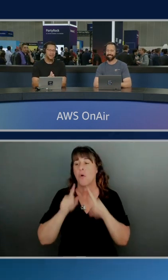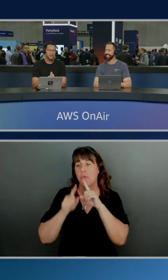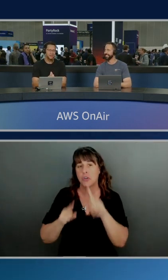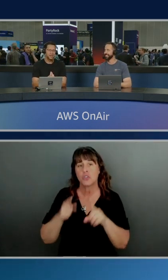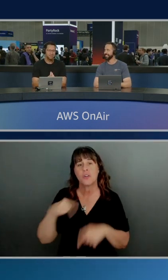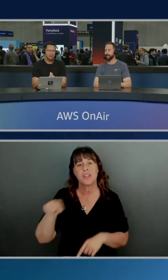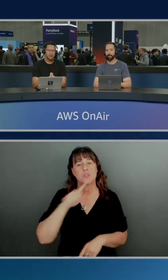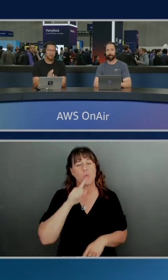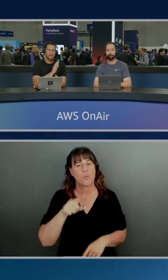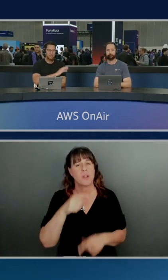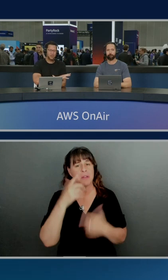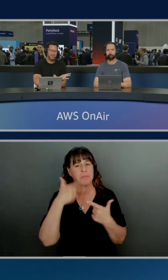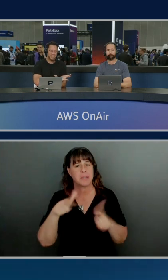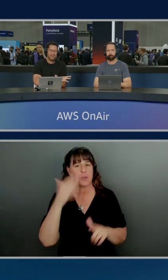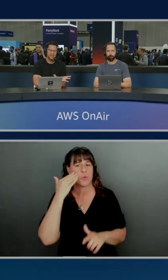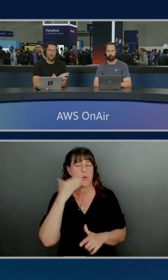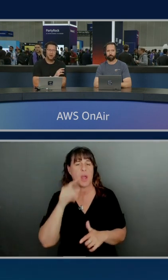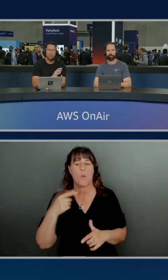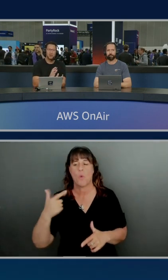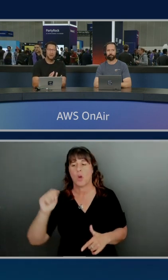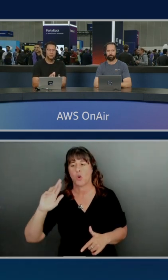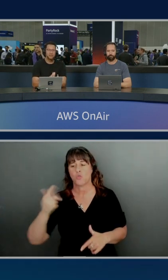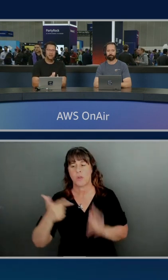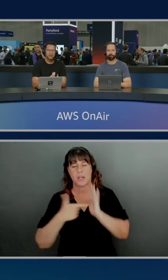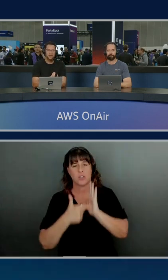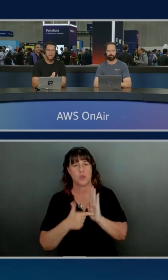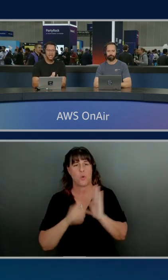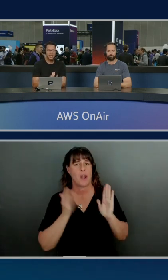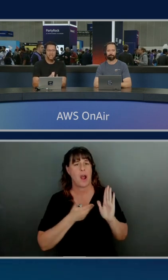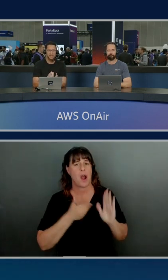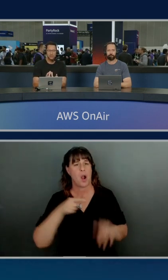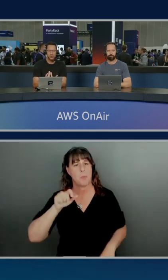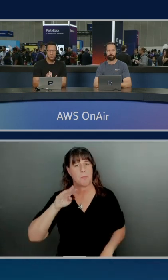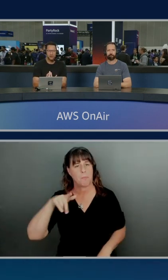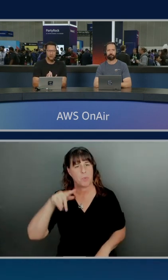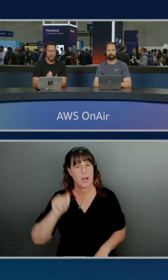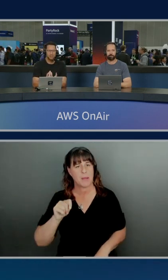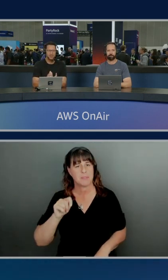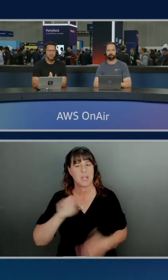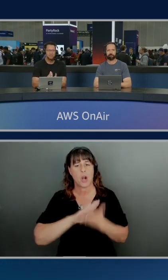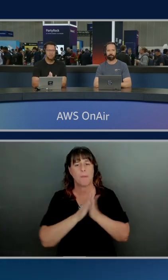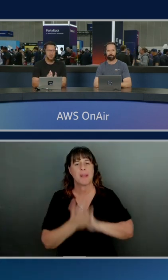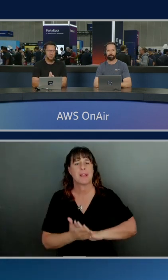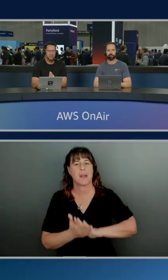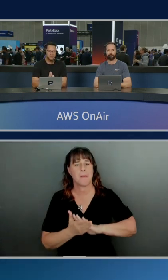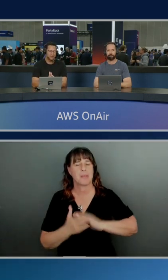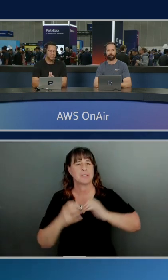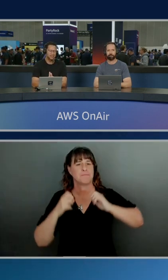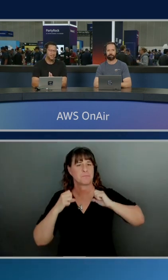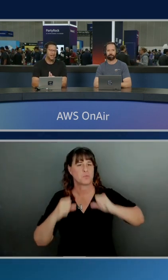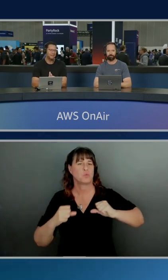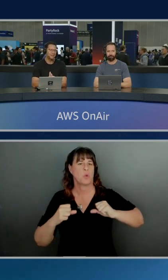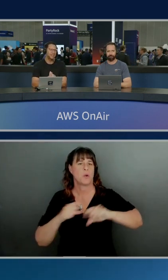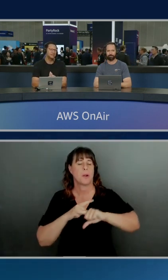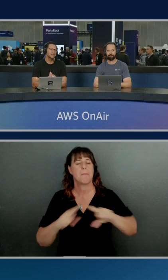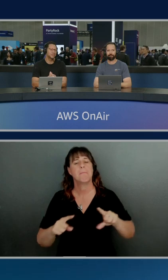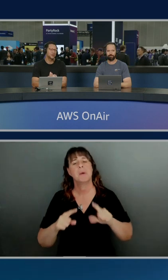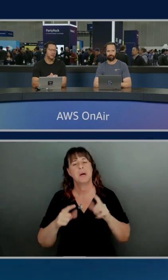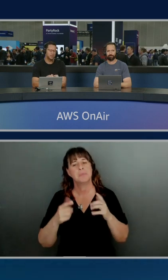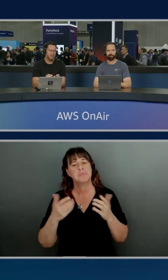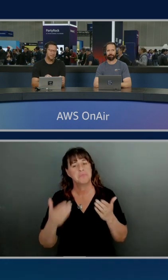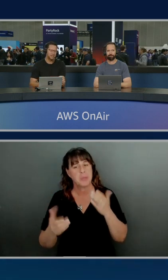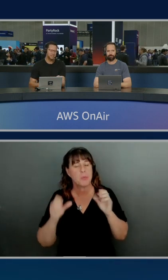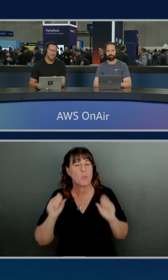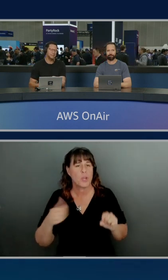really tell you, and what Greg is pointing at is that our prompts are getting stronger but there's moments for us to have an even